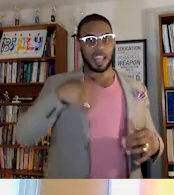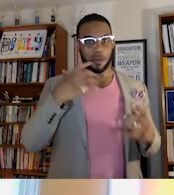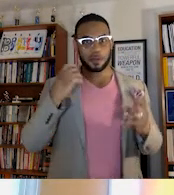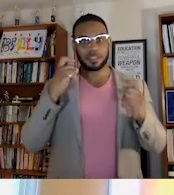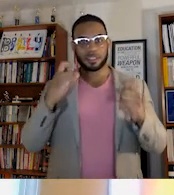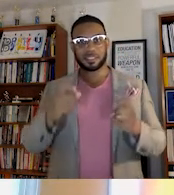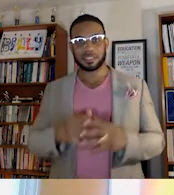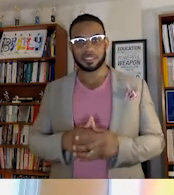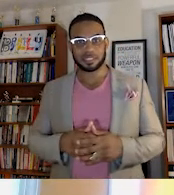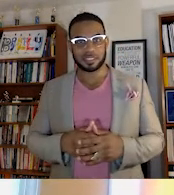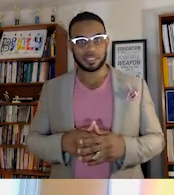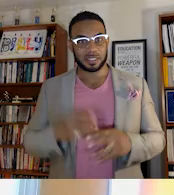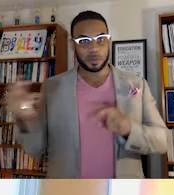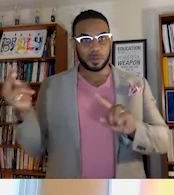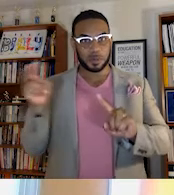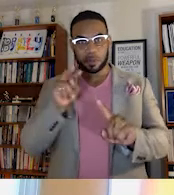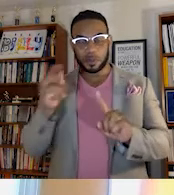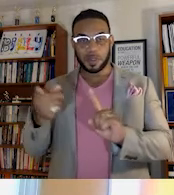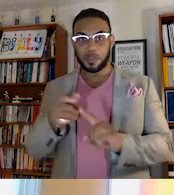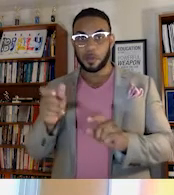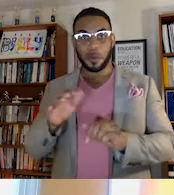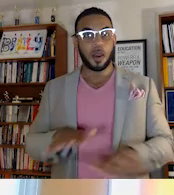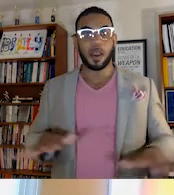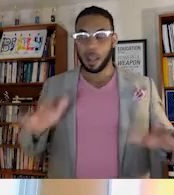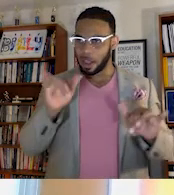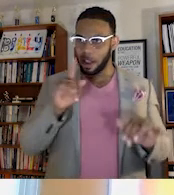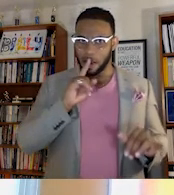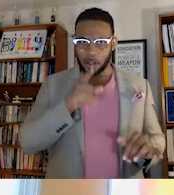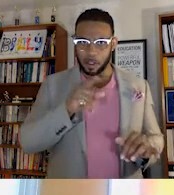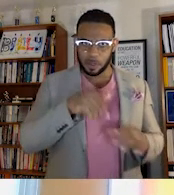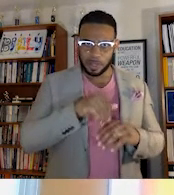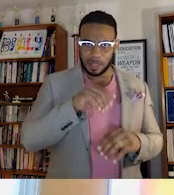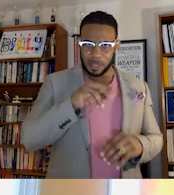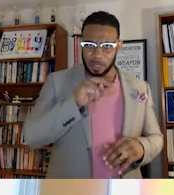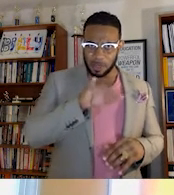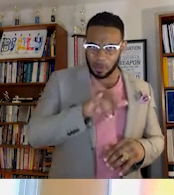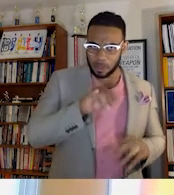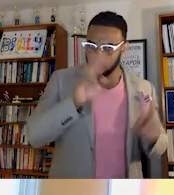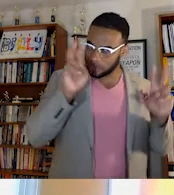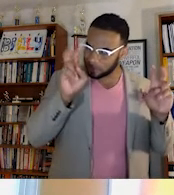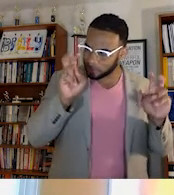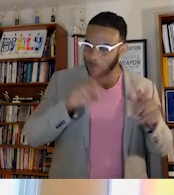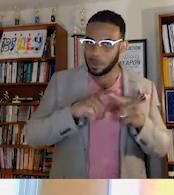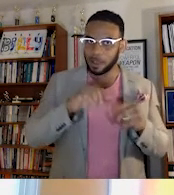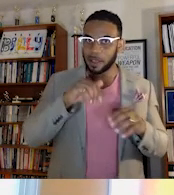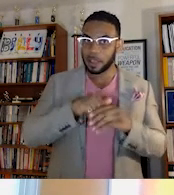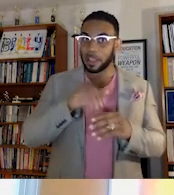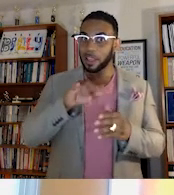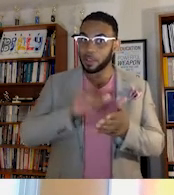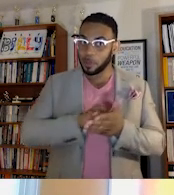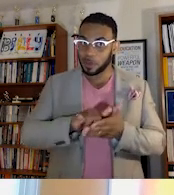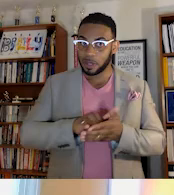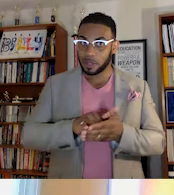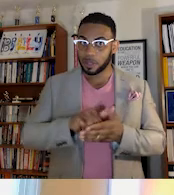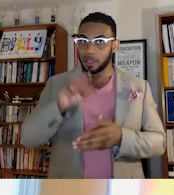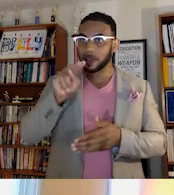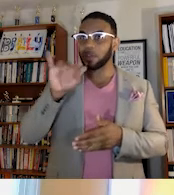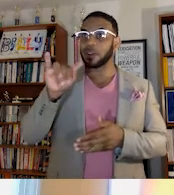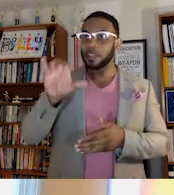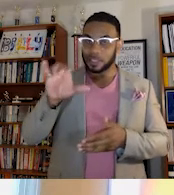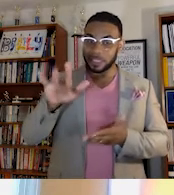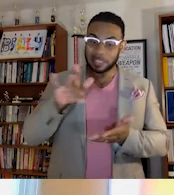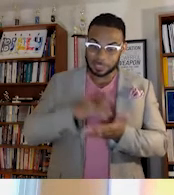to get perspectives from all. Now, are you in NY or are you in New York City?